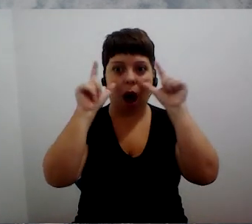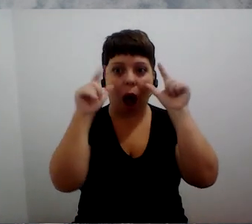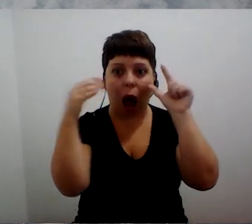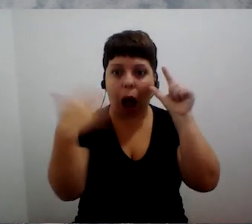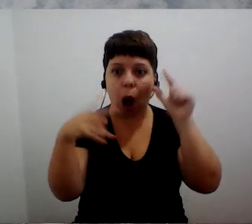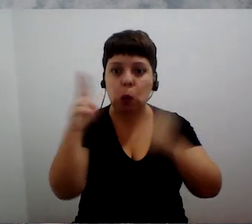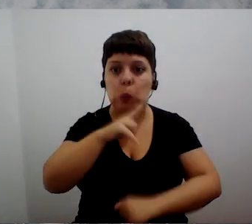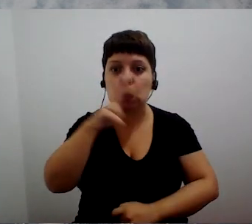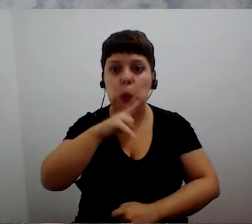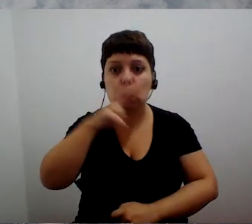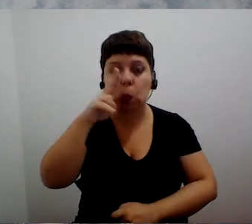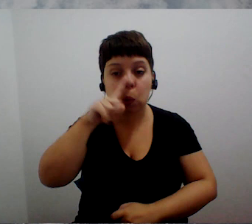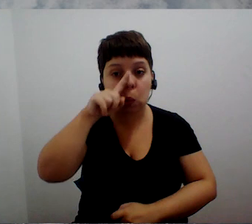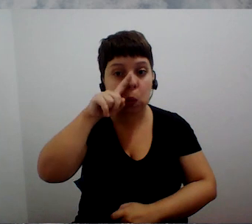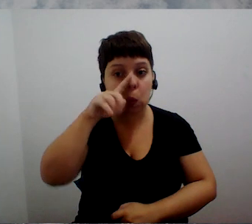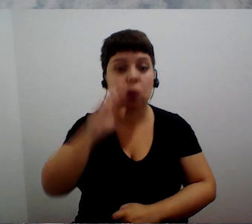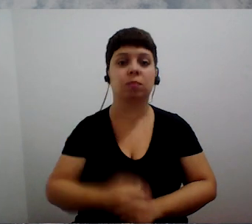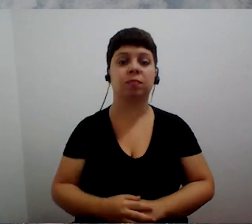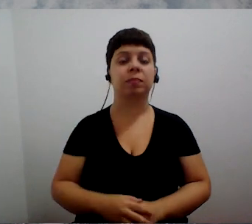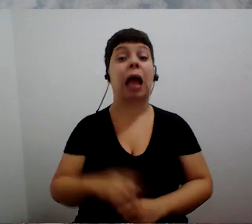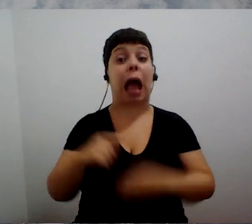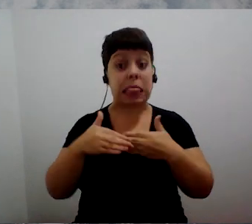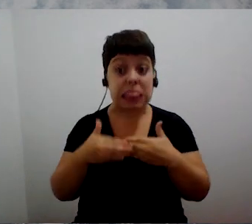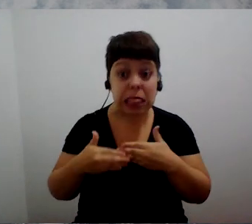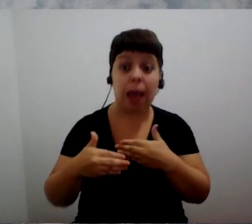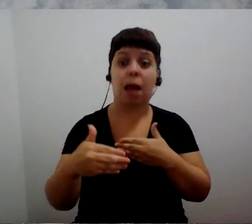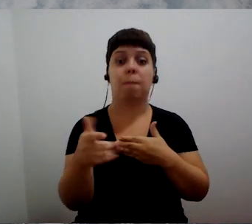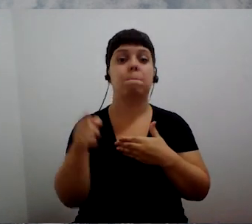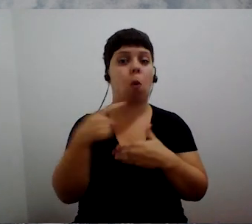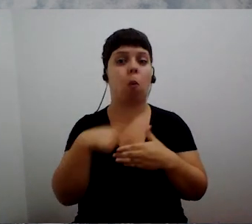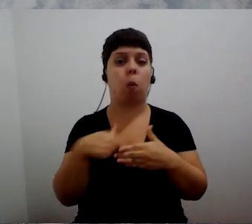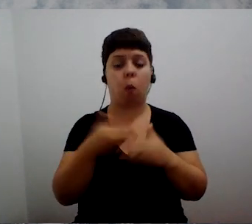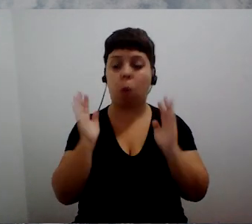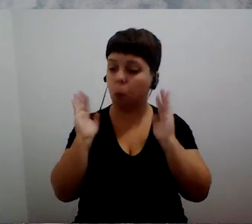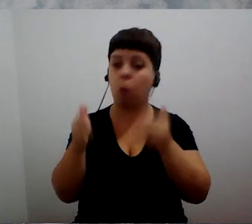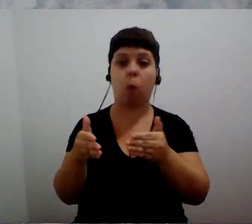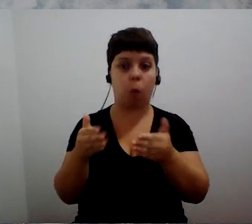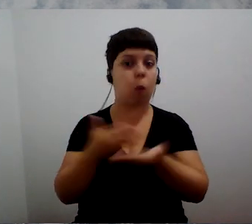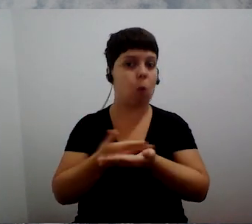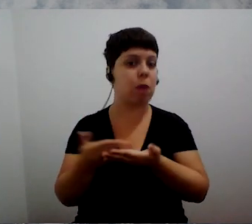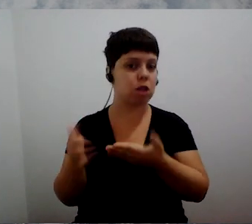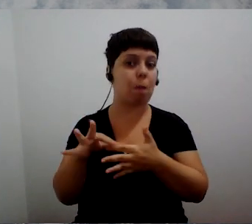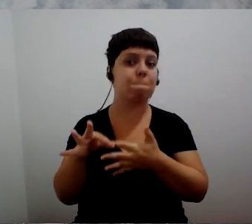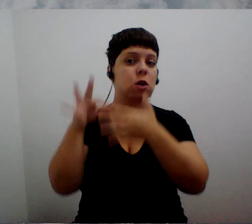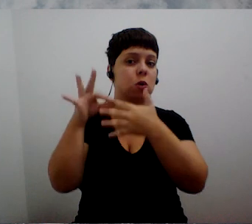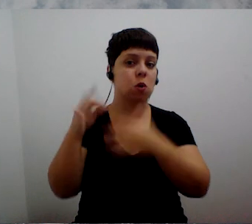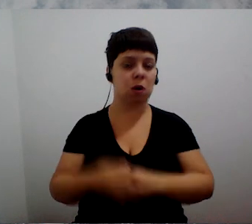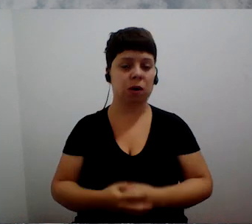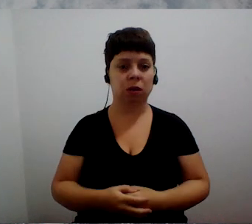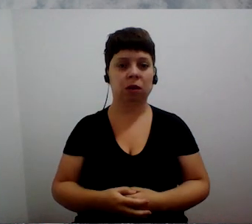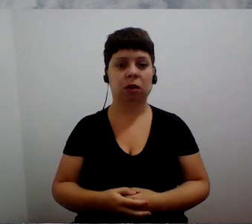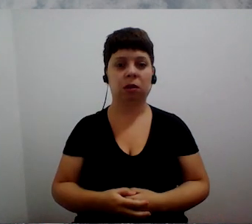opener, I think, to many on the sort of gravity of this issue. And after this, Norway has given very